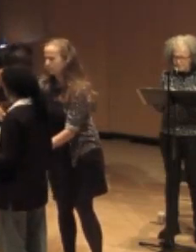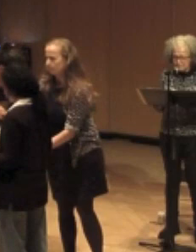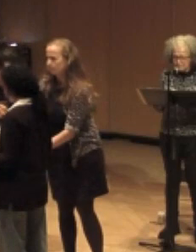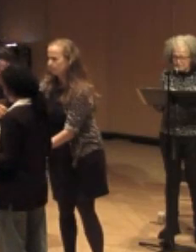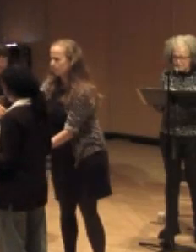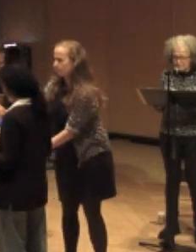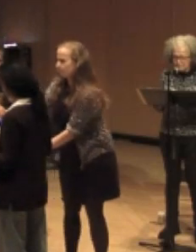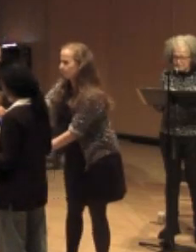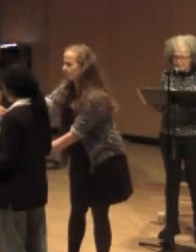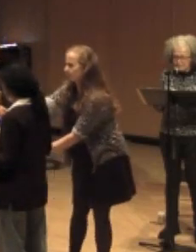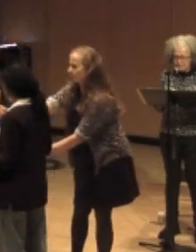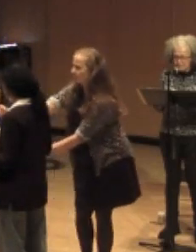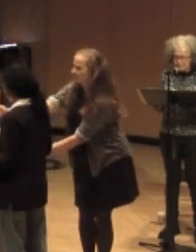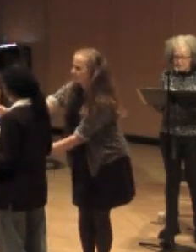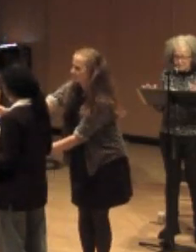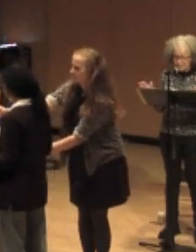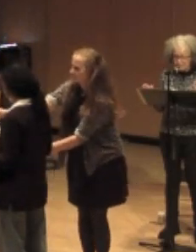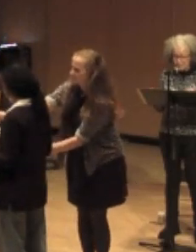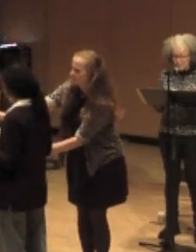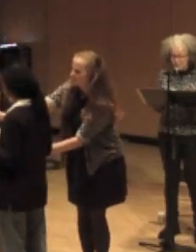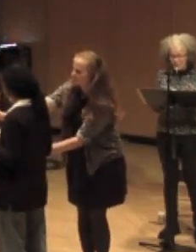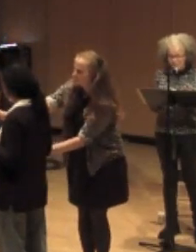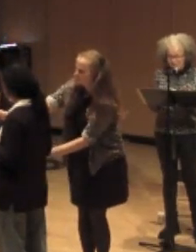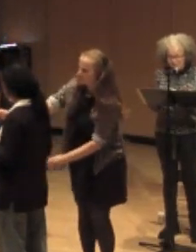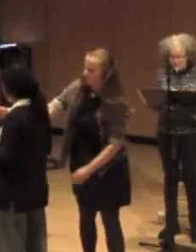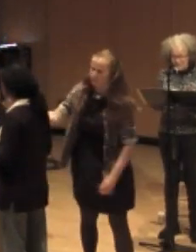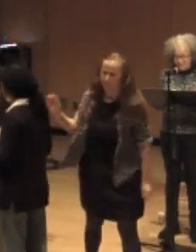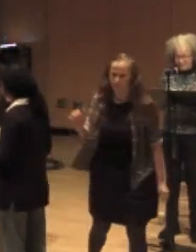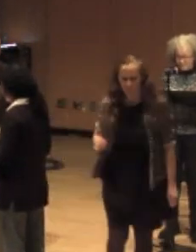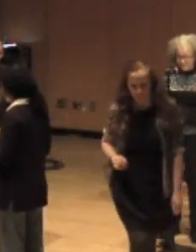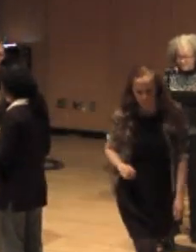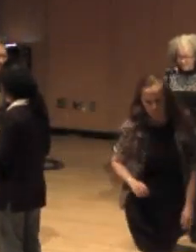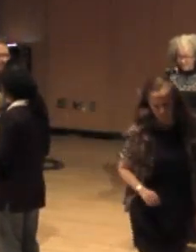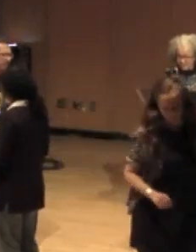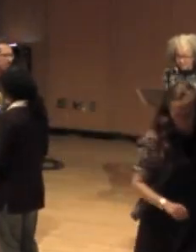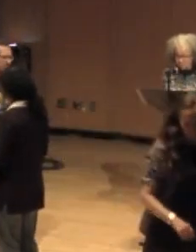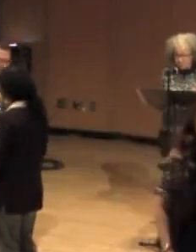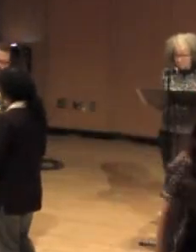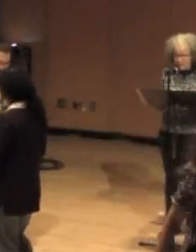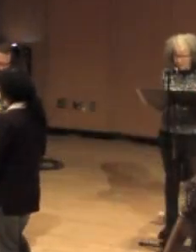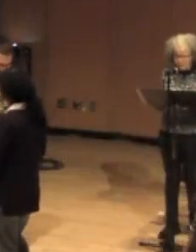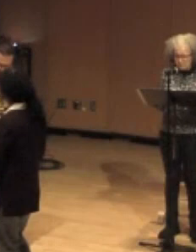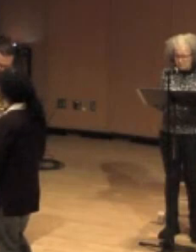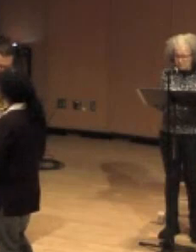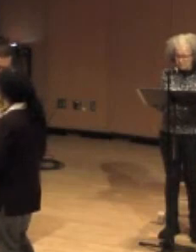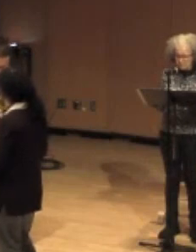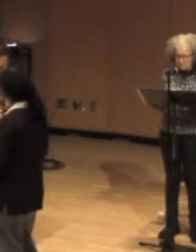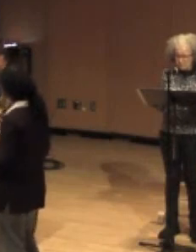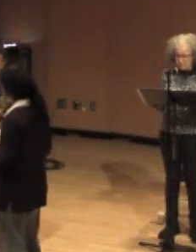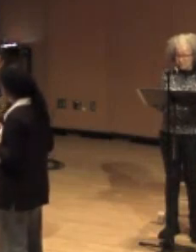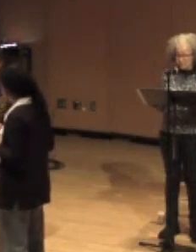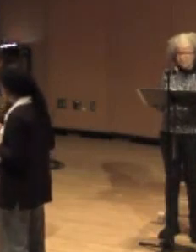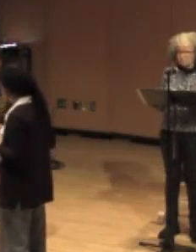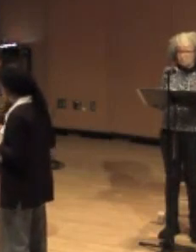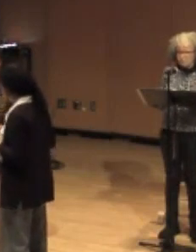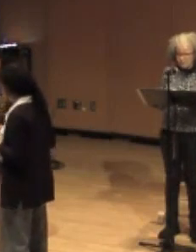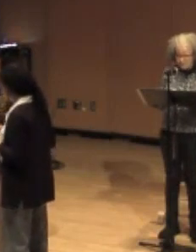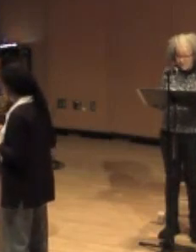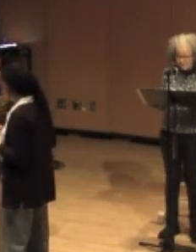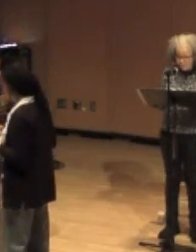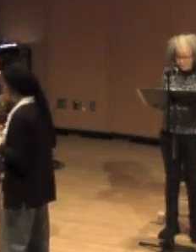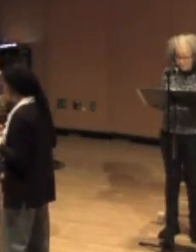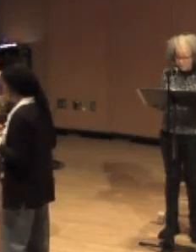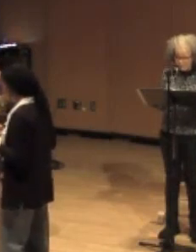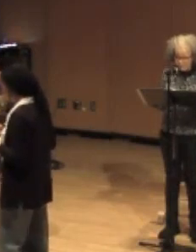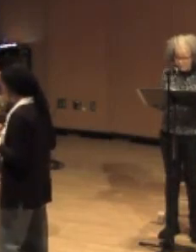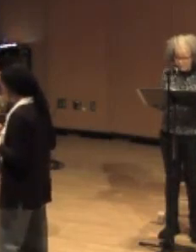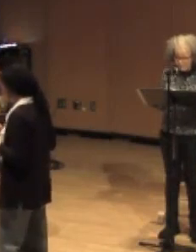walk around the living room but I thought it was nothing that the anxiety I felt didn't matter didn't mean anything it was just something that